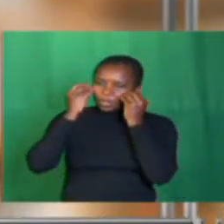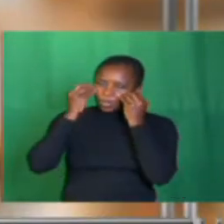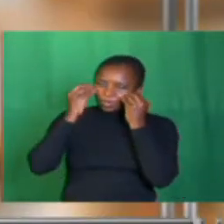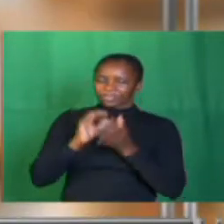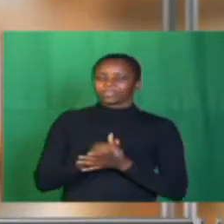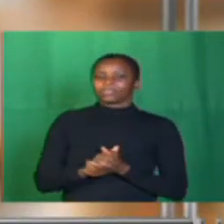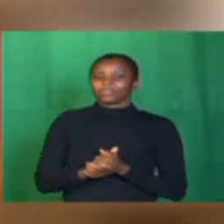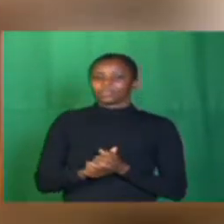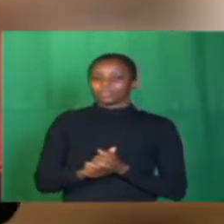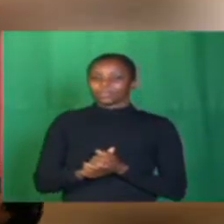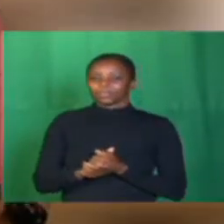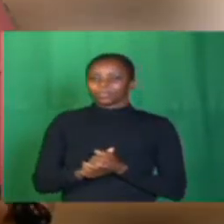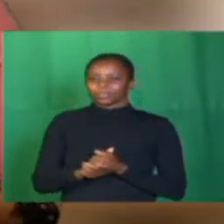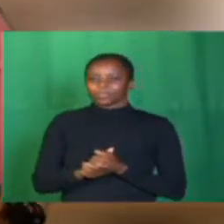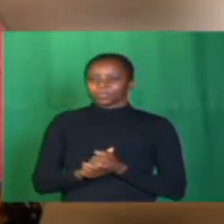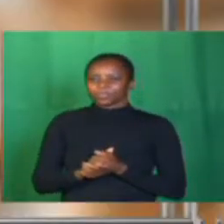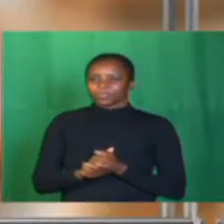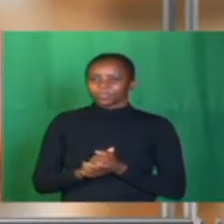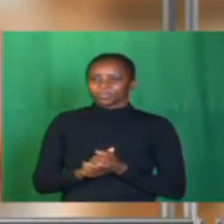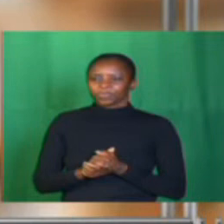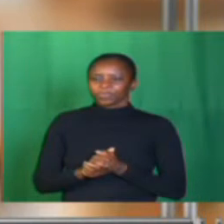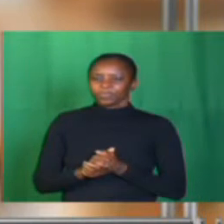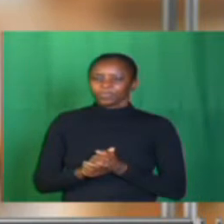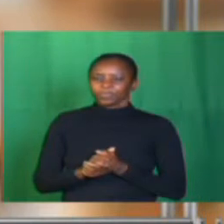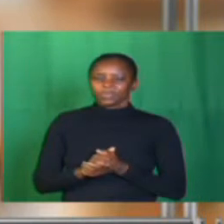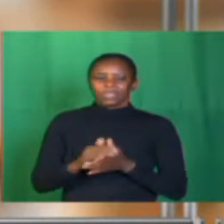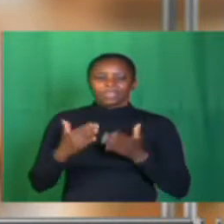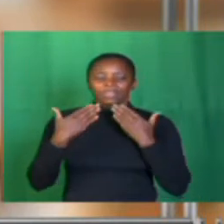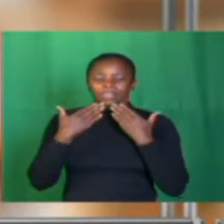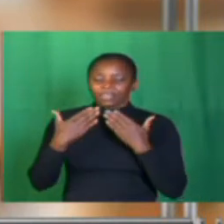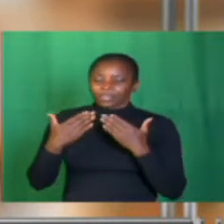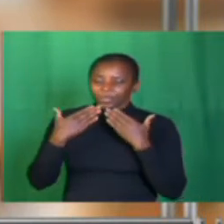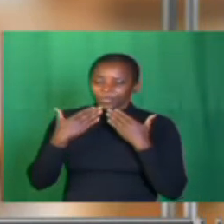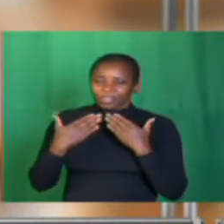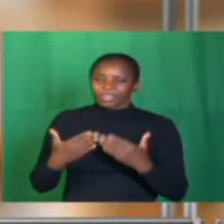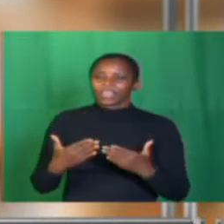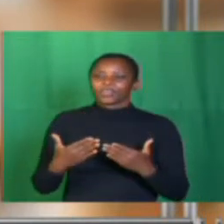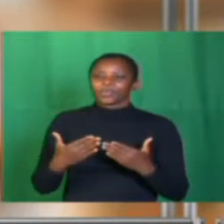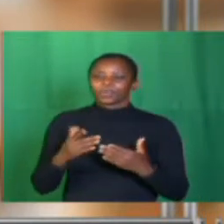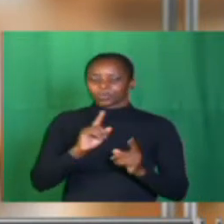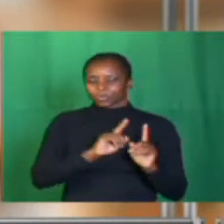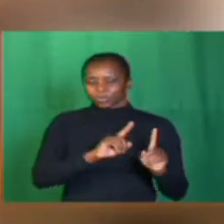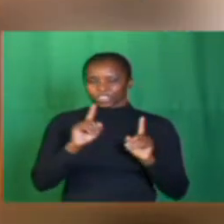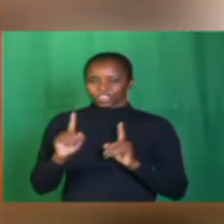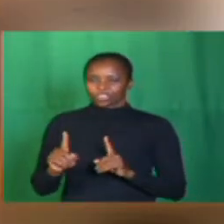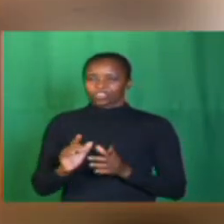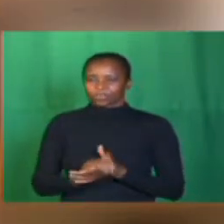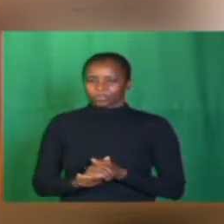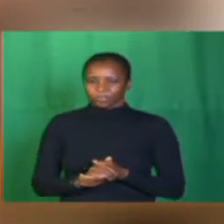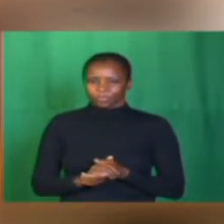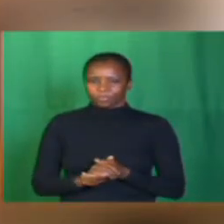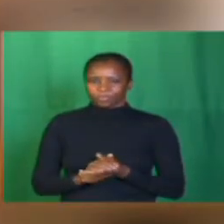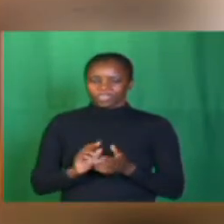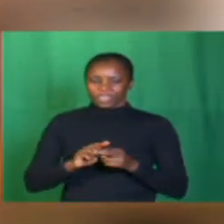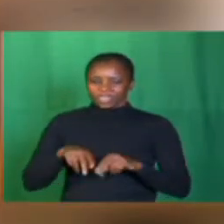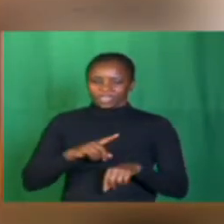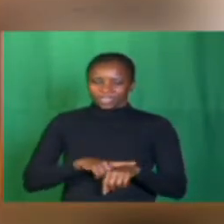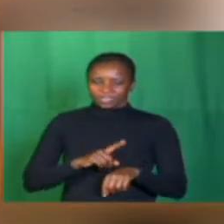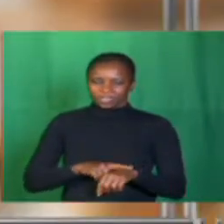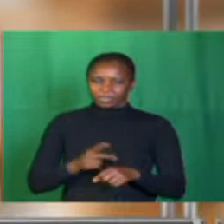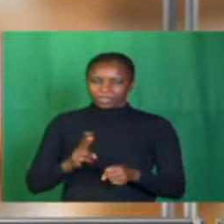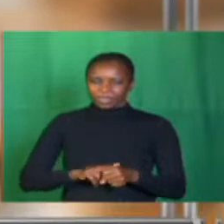end of our lesson. Thank you very much, Nomfundo. We're looking forward to seeing you again, of course, for another RE lesson.